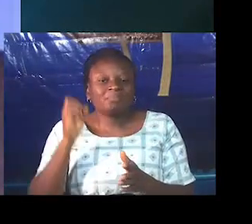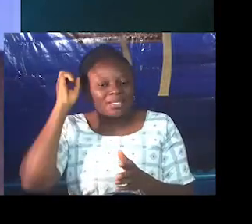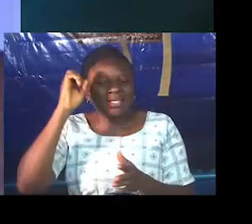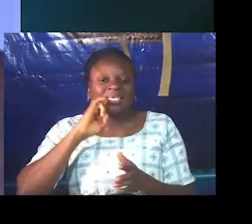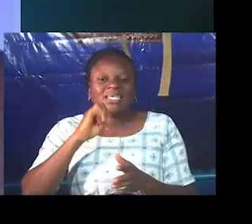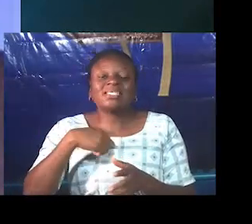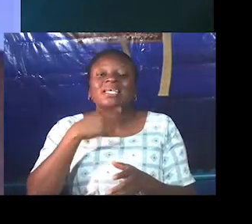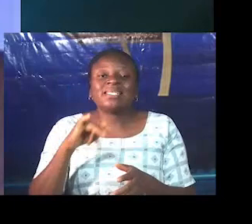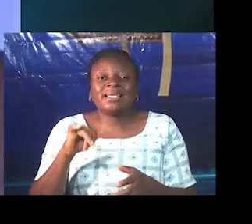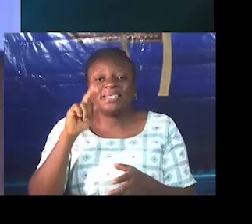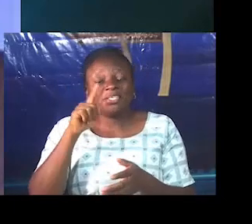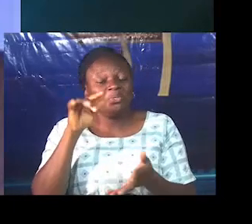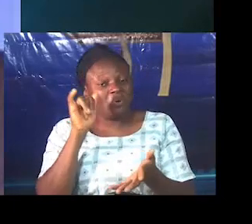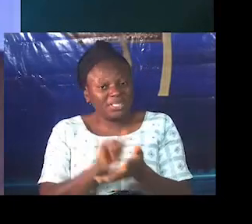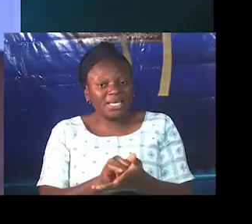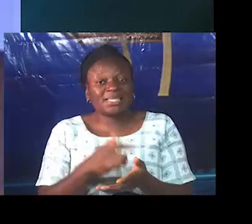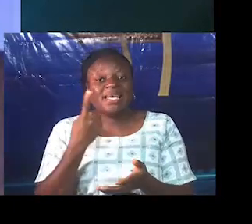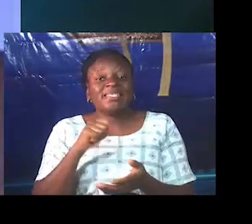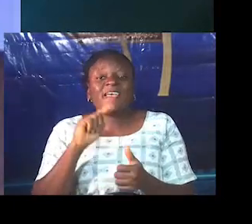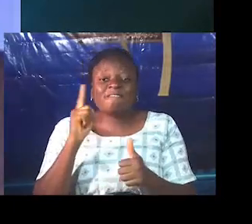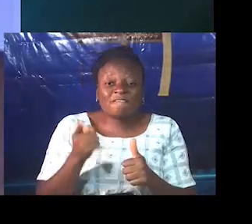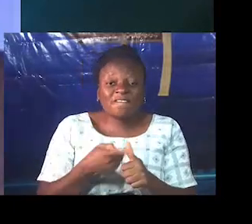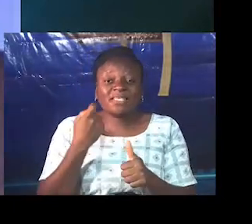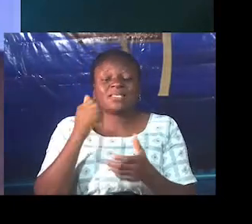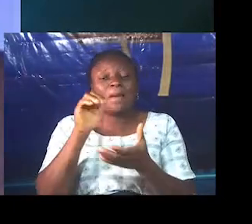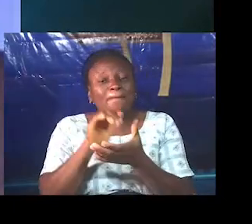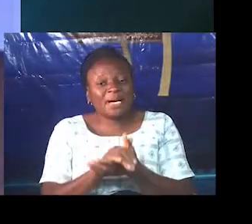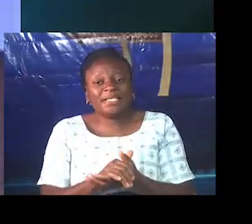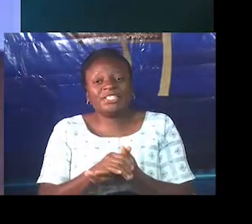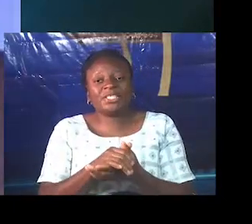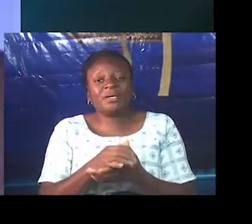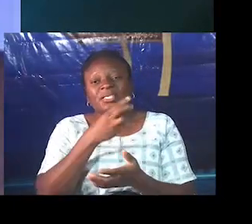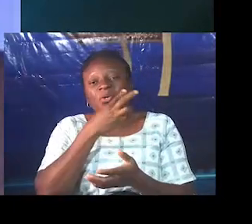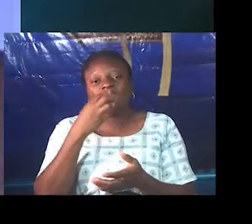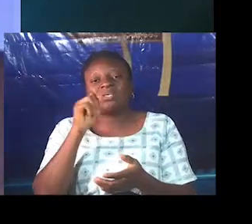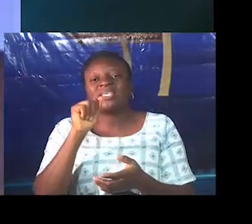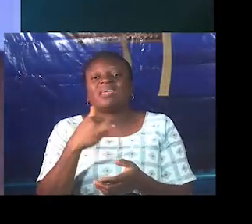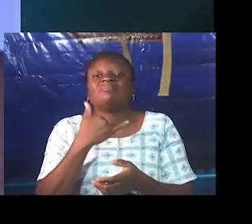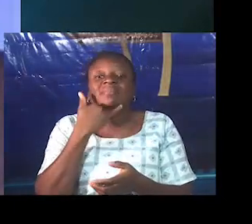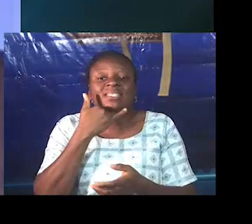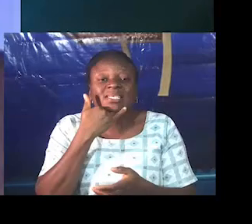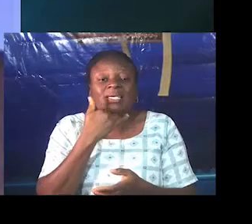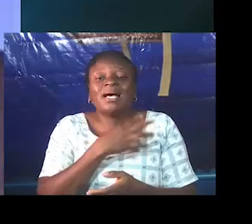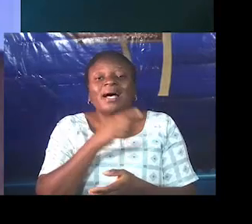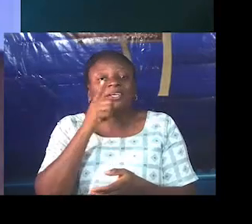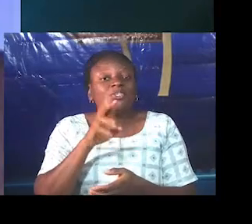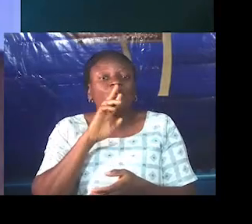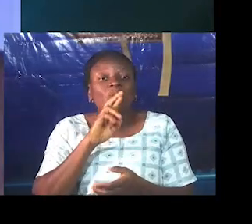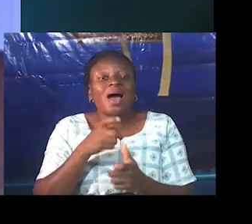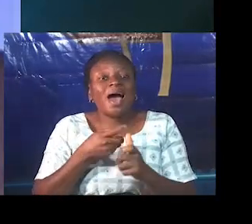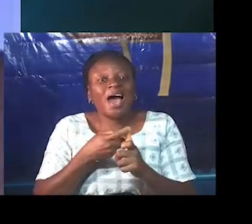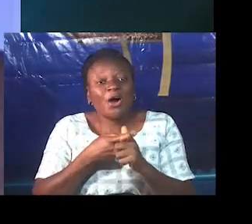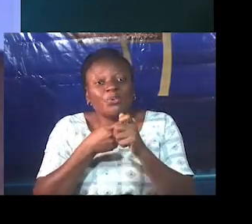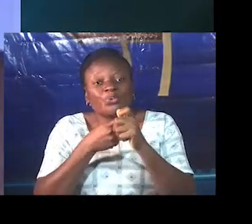you in the name of Jesus Christ, run away from such a pastor, run away from such an evangelist. You will be